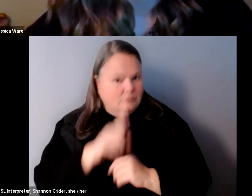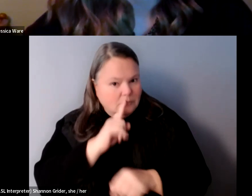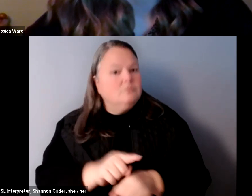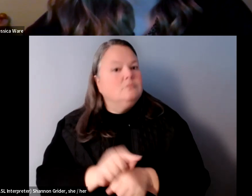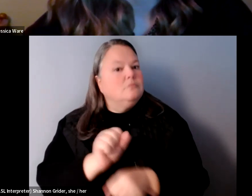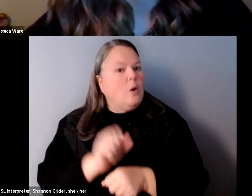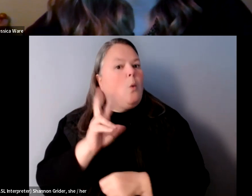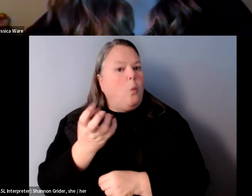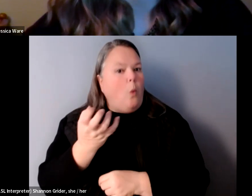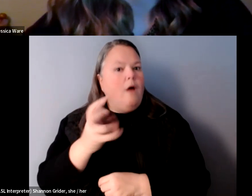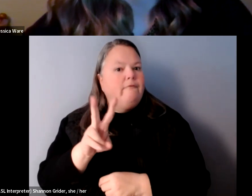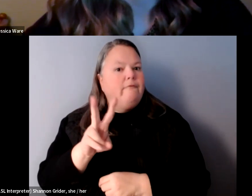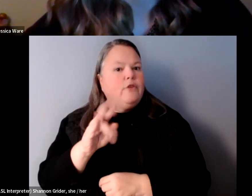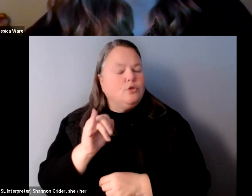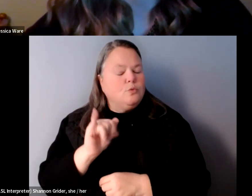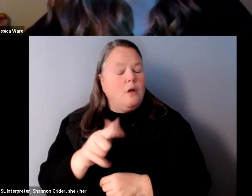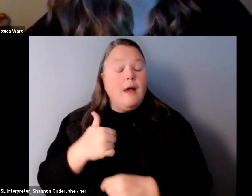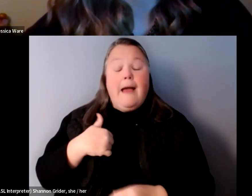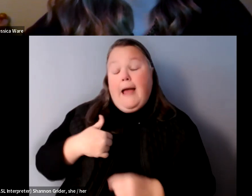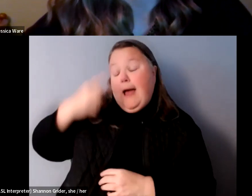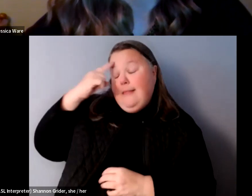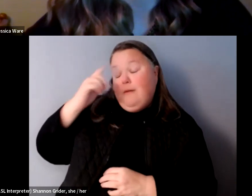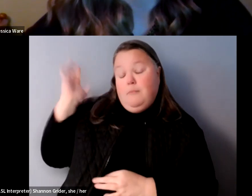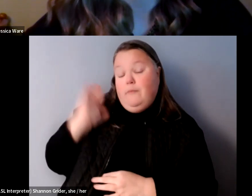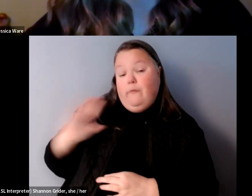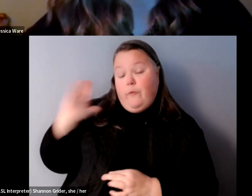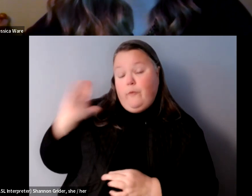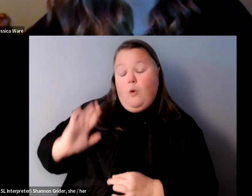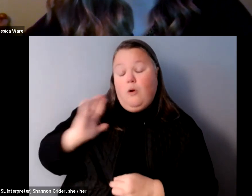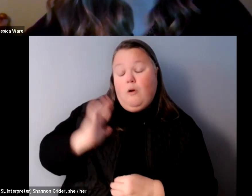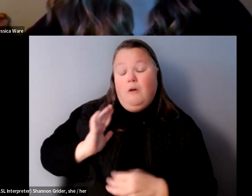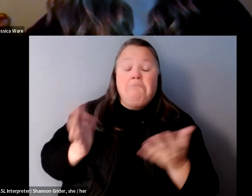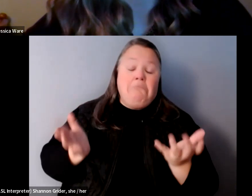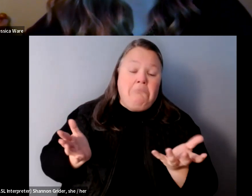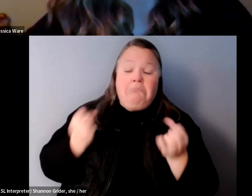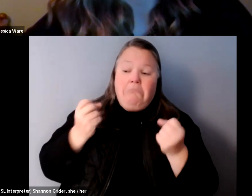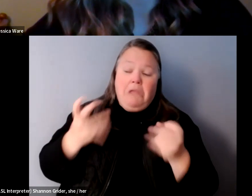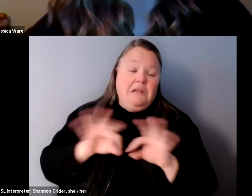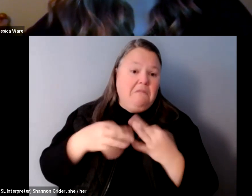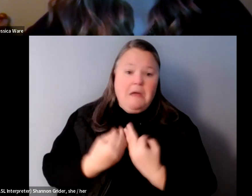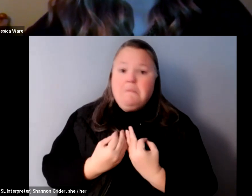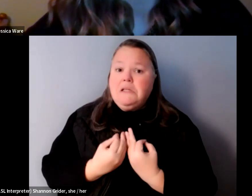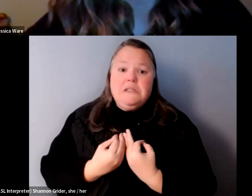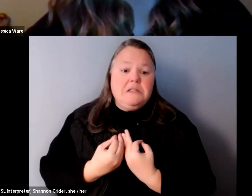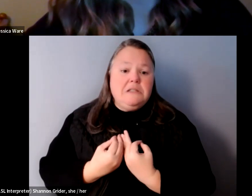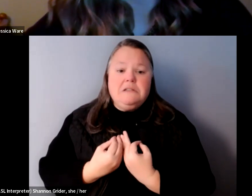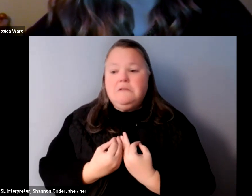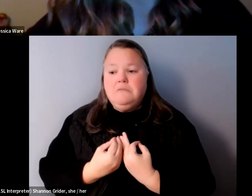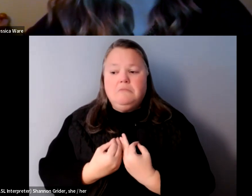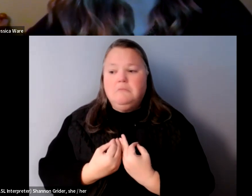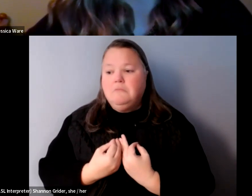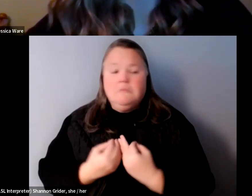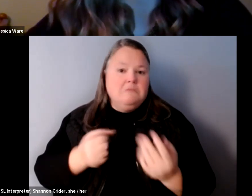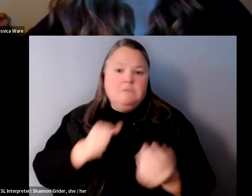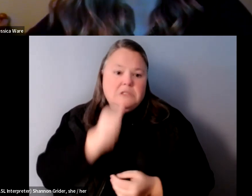knew. And I guess I had previously thought that a lot of families probably